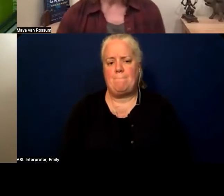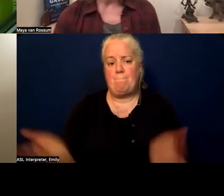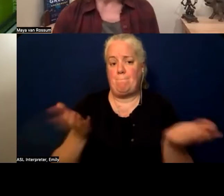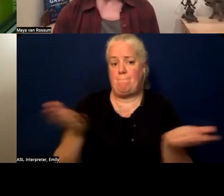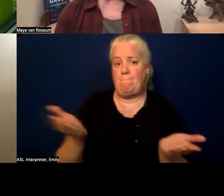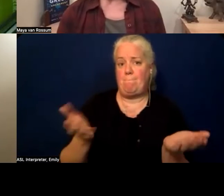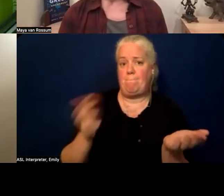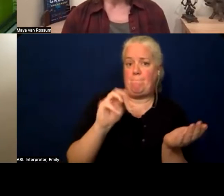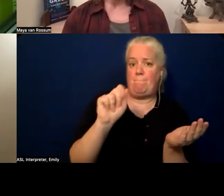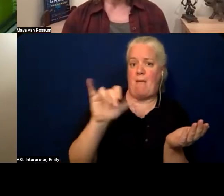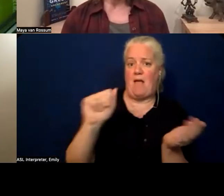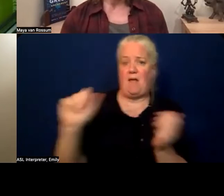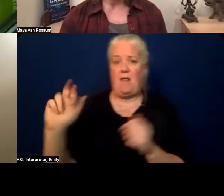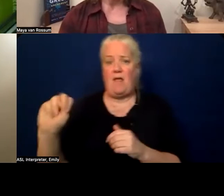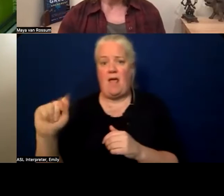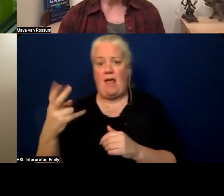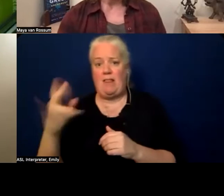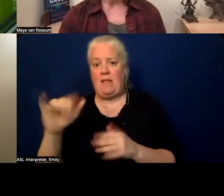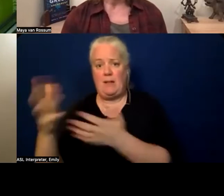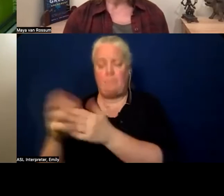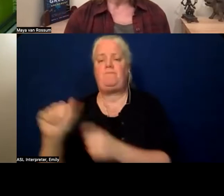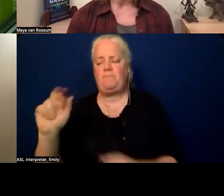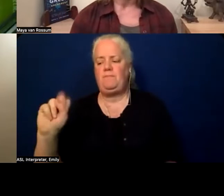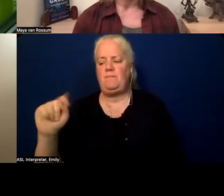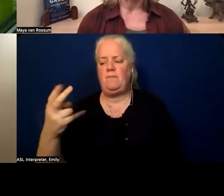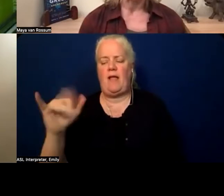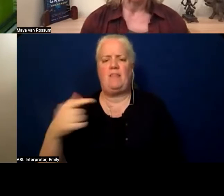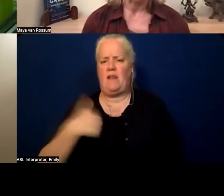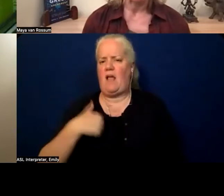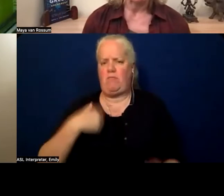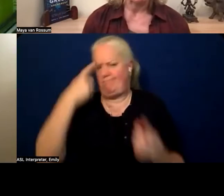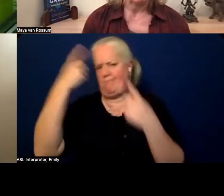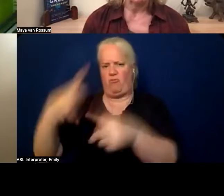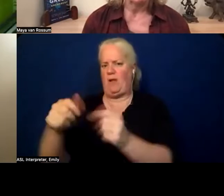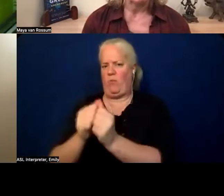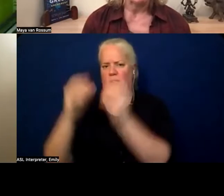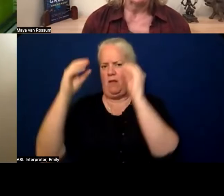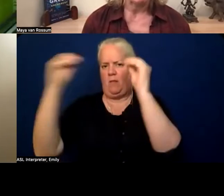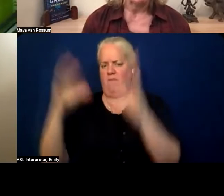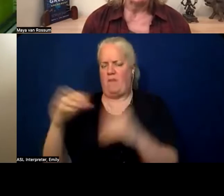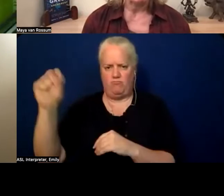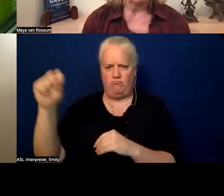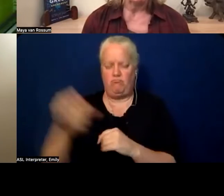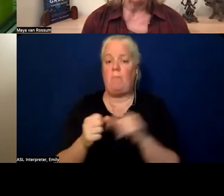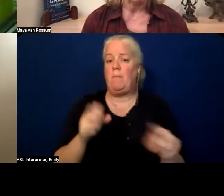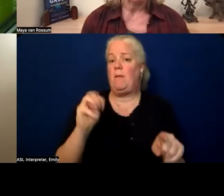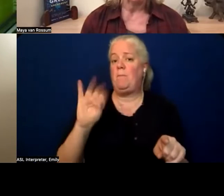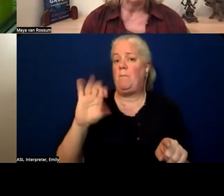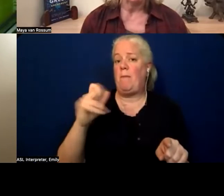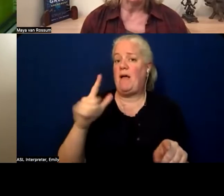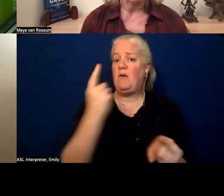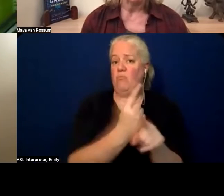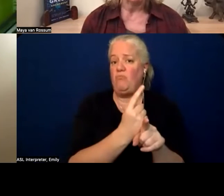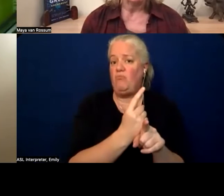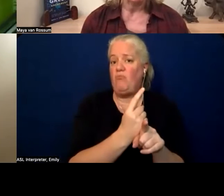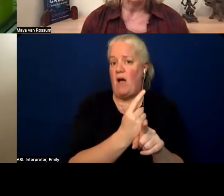go ahead. No, I was just going to say I would totally 100% agree with the professor. I mean, but Michael is right. We're probably going to see some of this